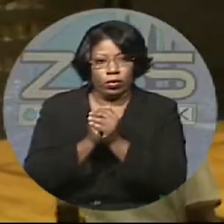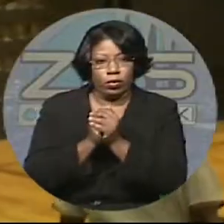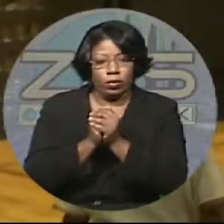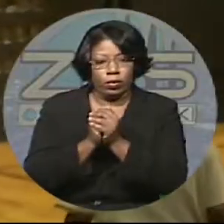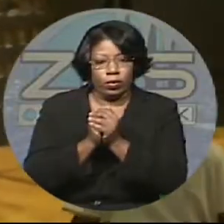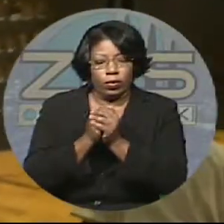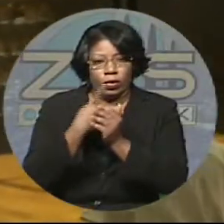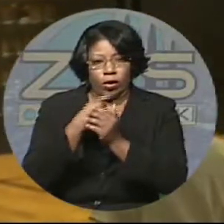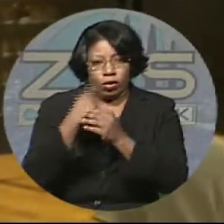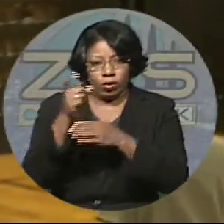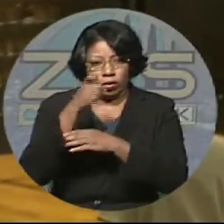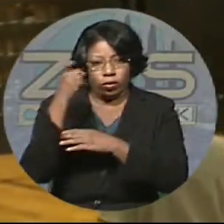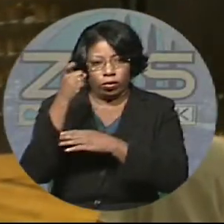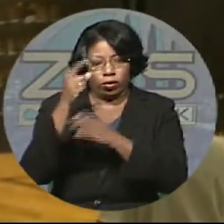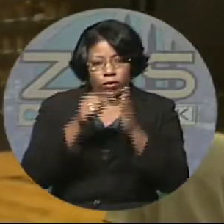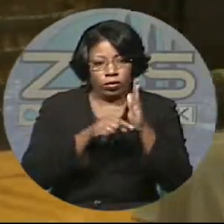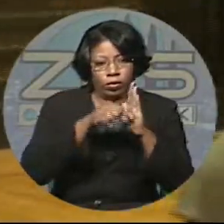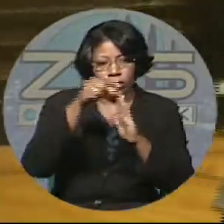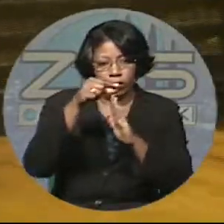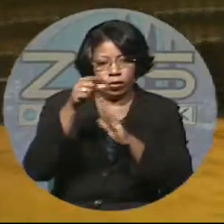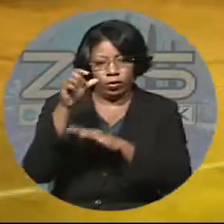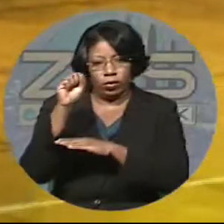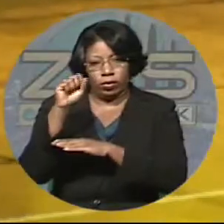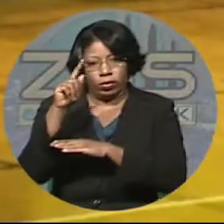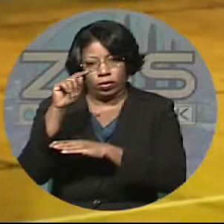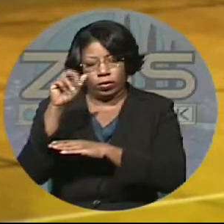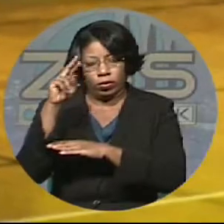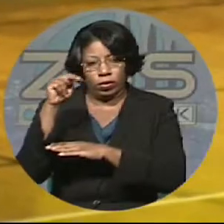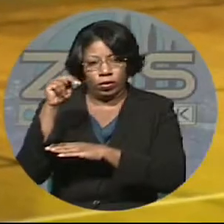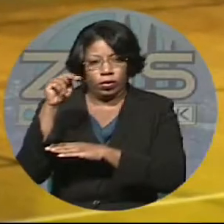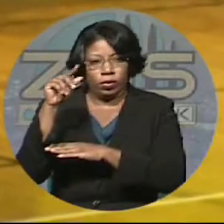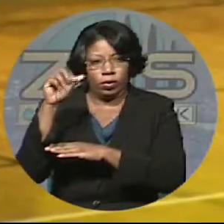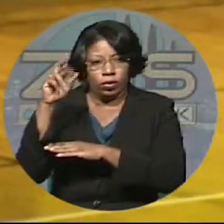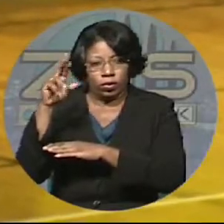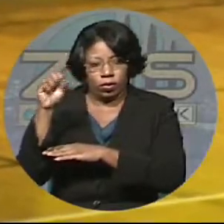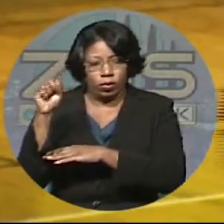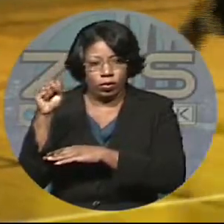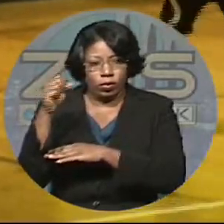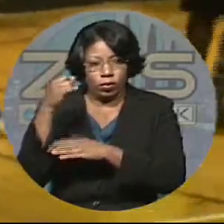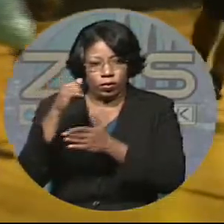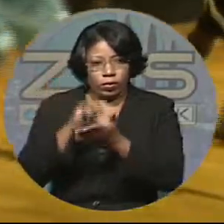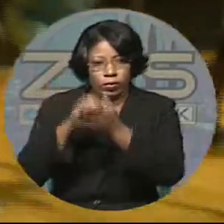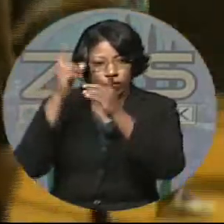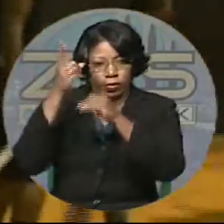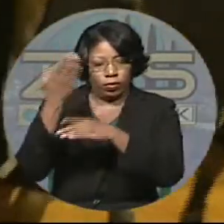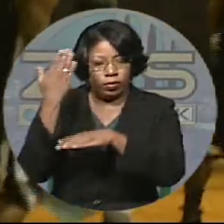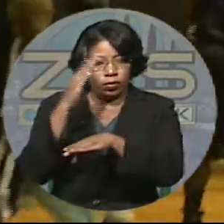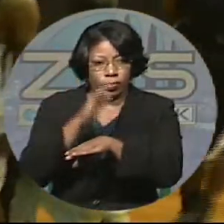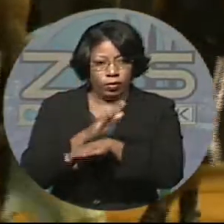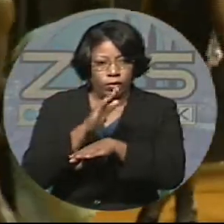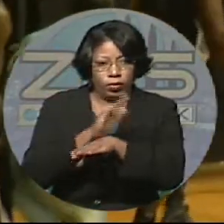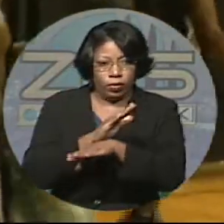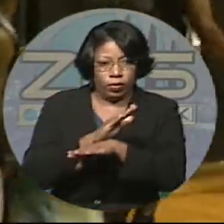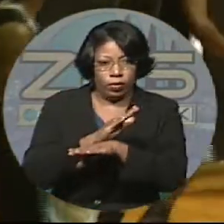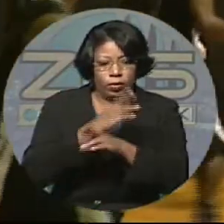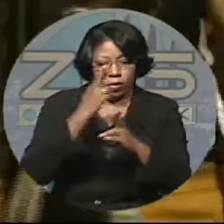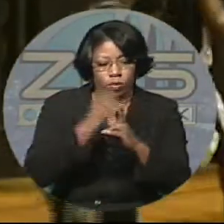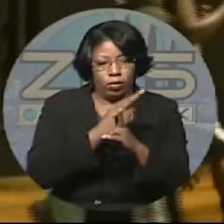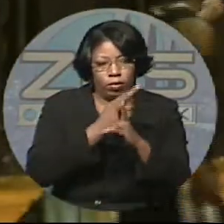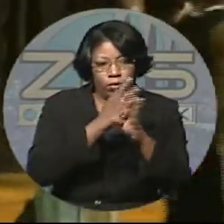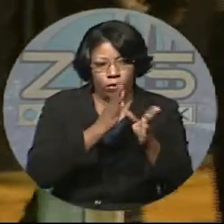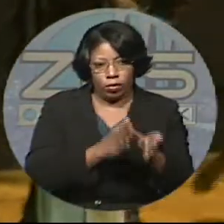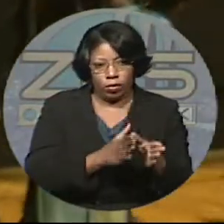for who the winner of the Giants and Stingers will play in the championship, that was decided last night as the Patron regulators put away the